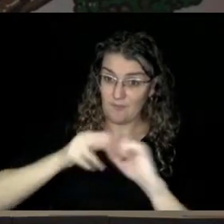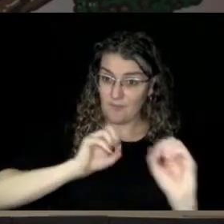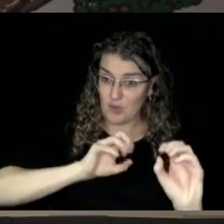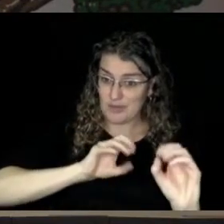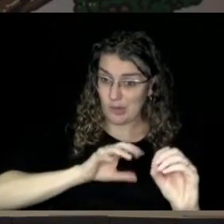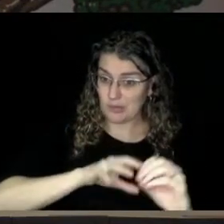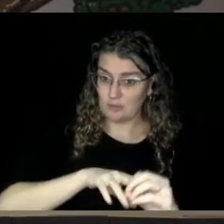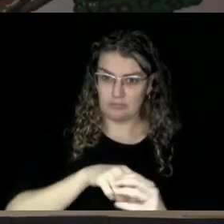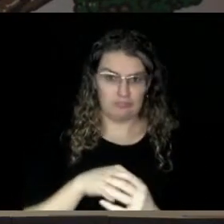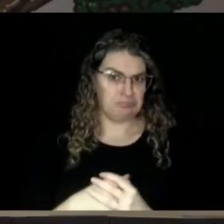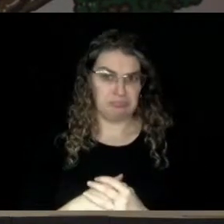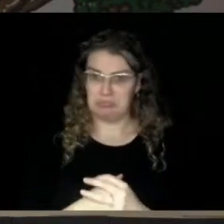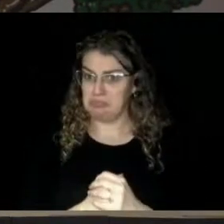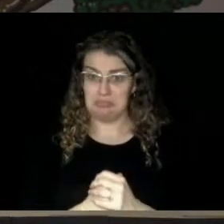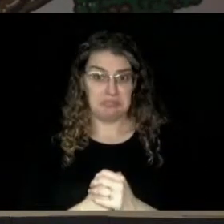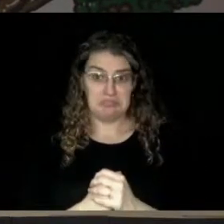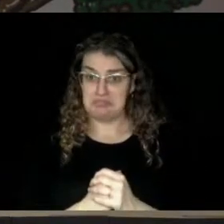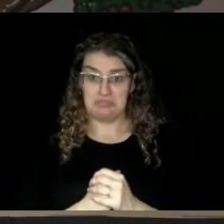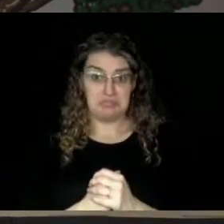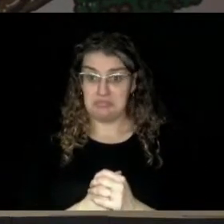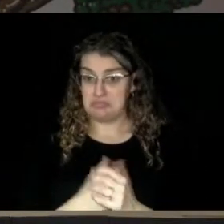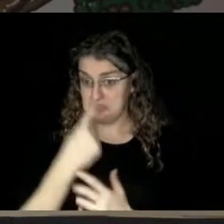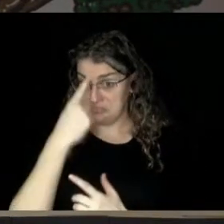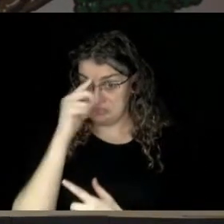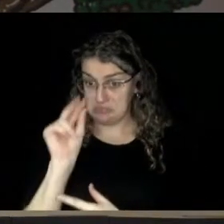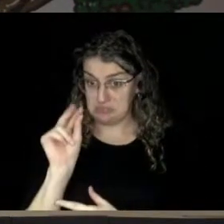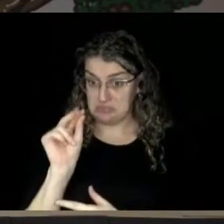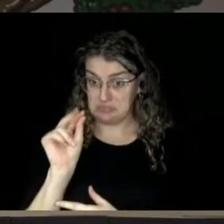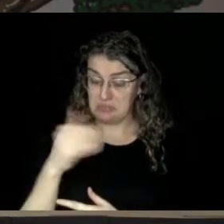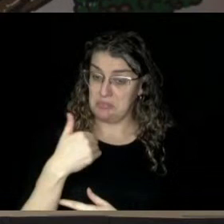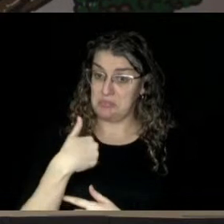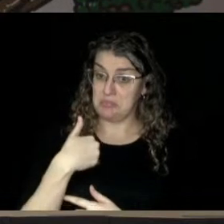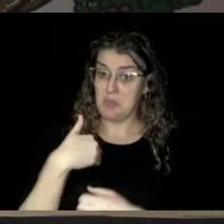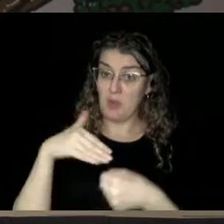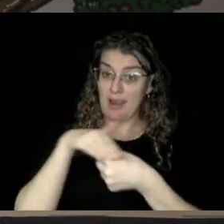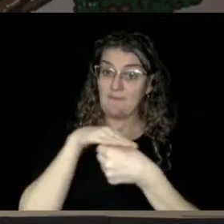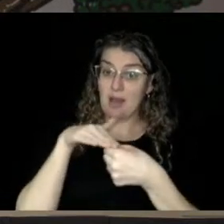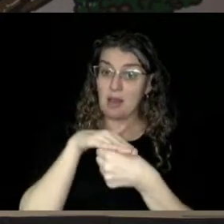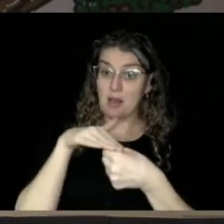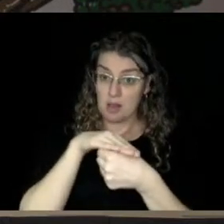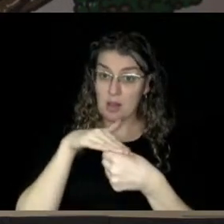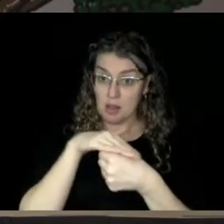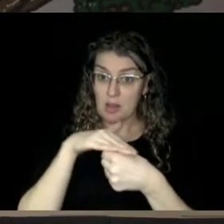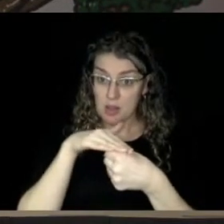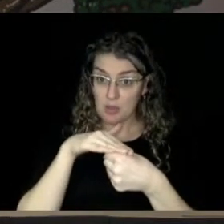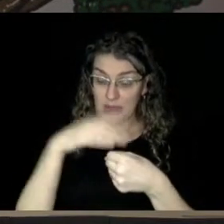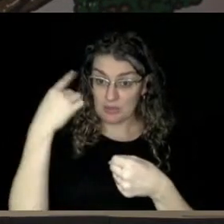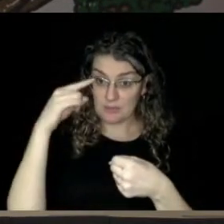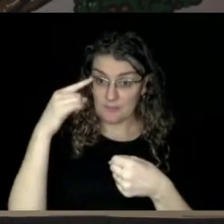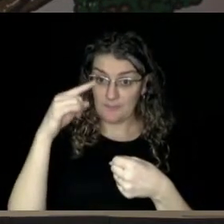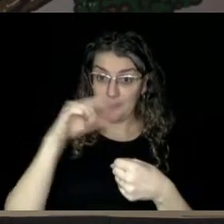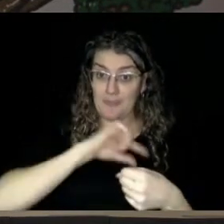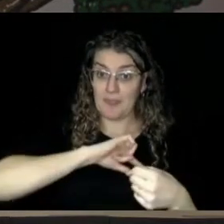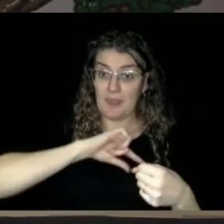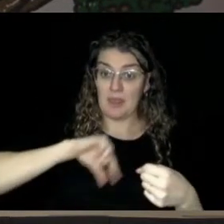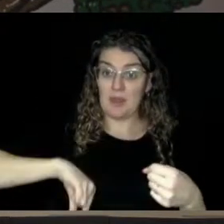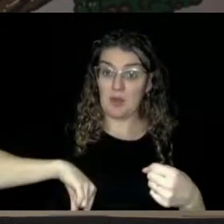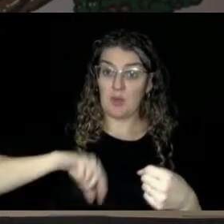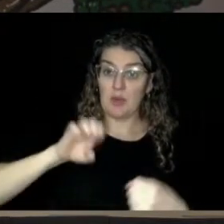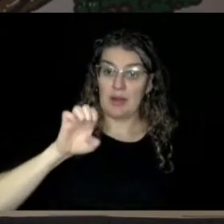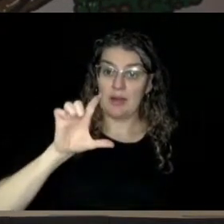No, not that I'm aware of. There is a location within our materials management department at the Queen Elizabeth Hospital that